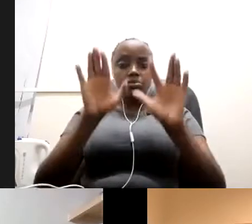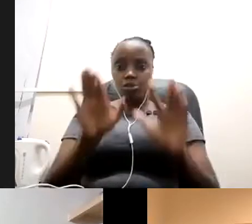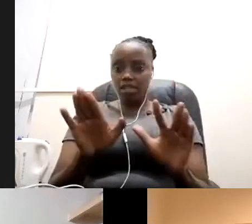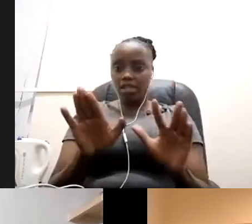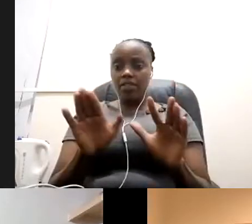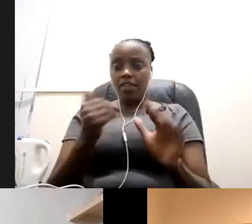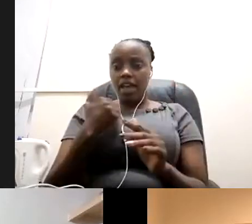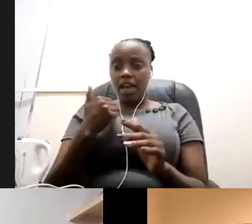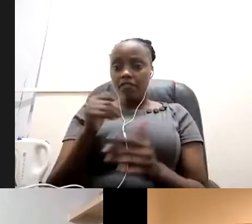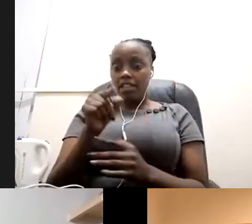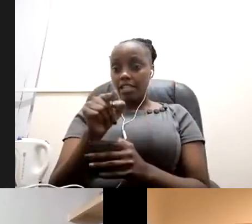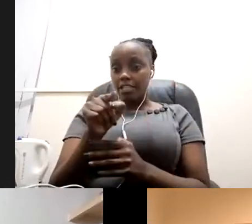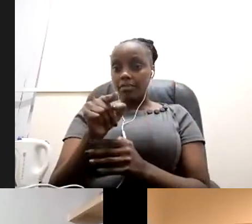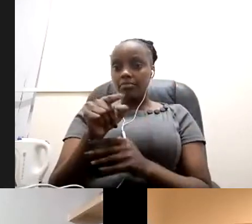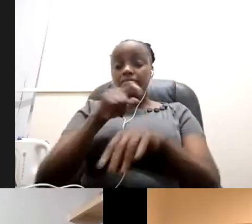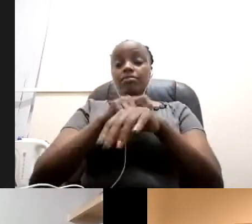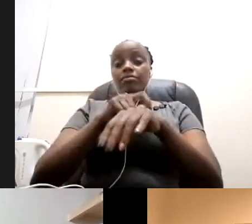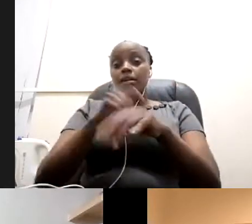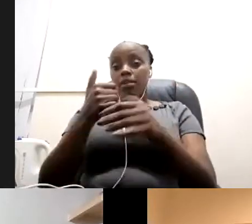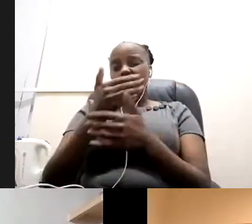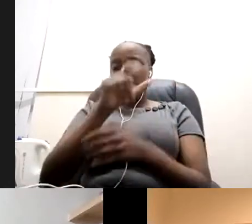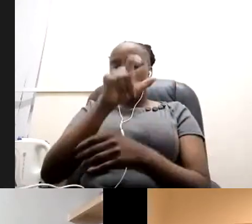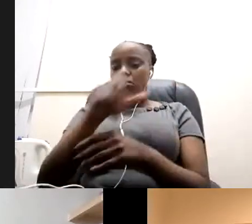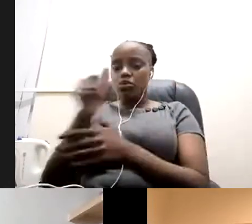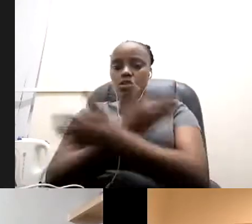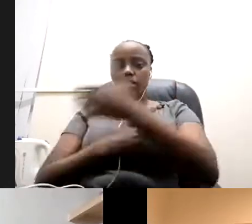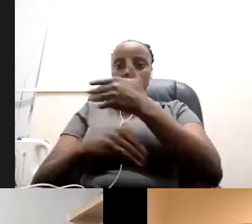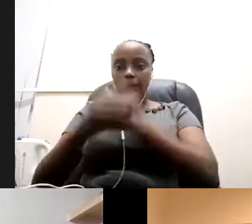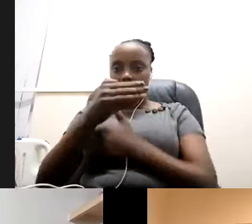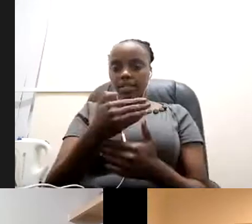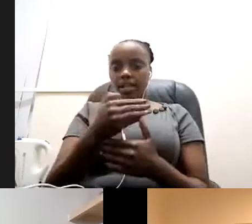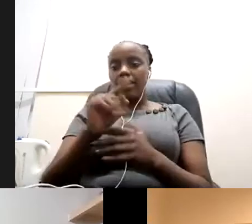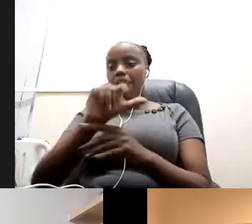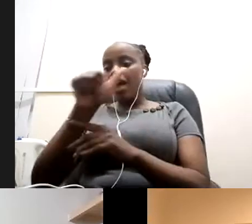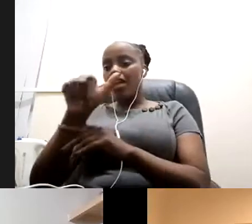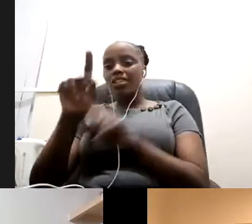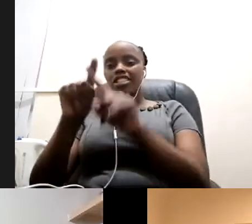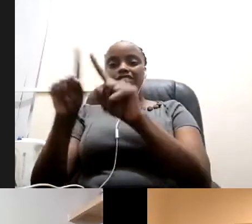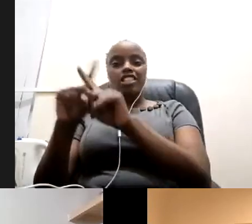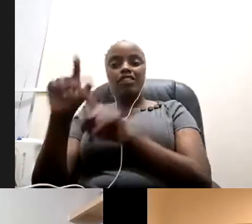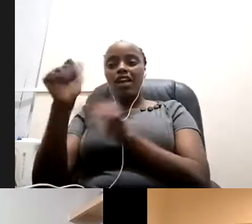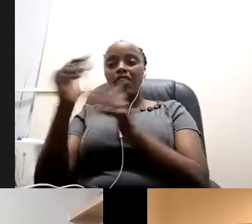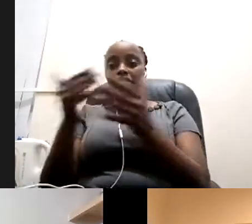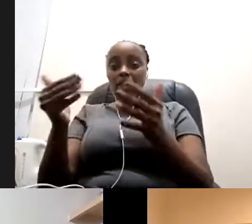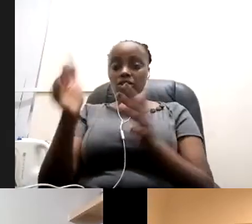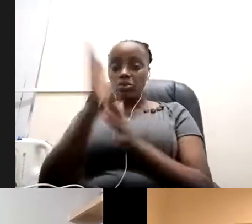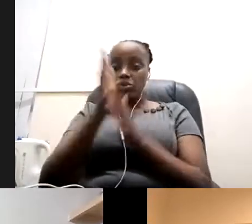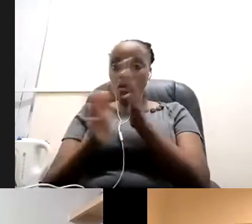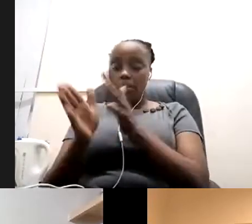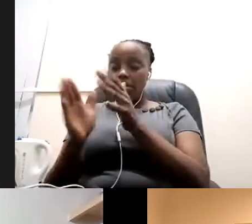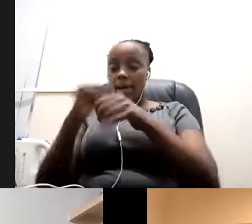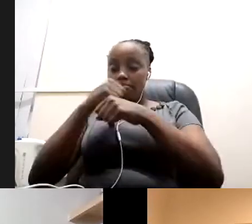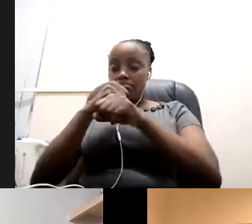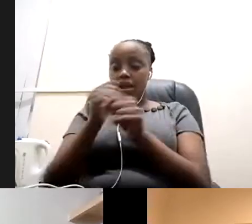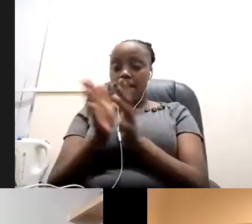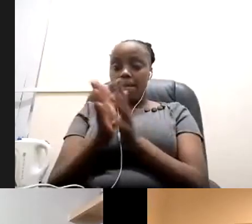for the kind of disability, sex, etc., to prepare public policies in